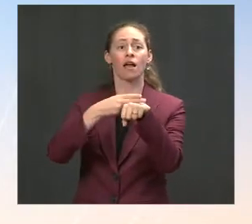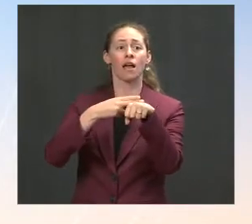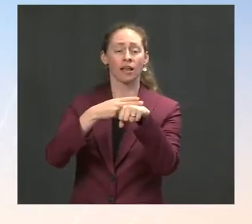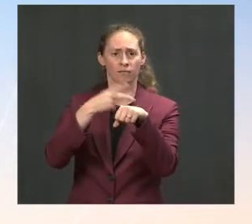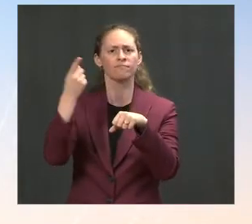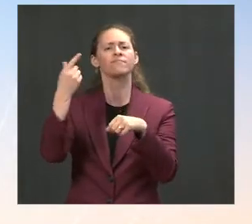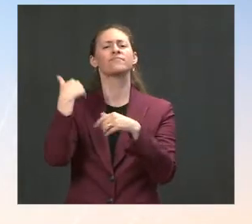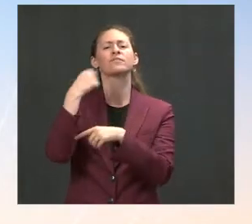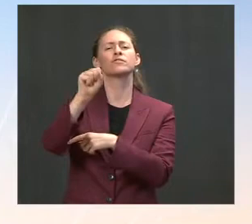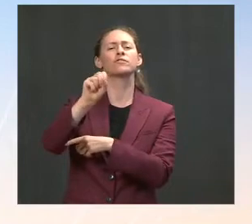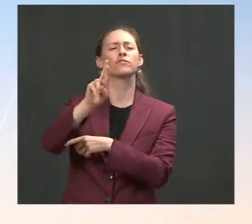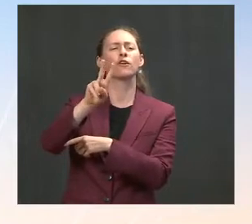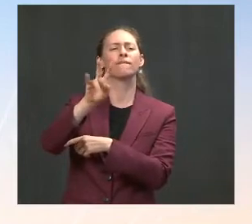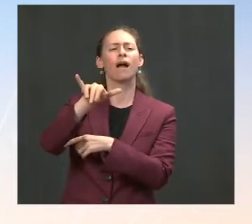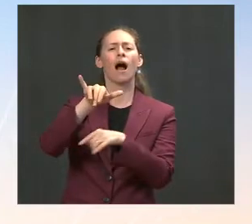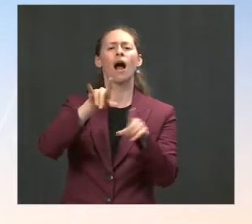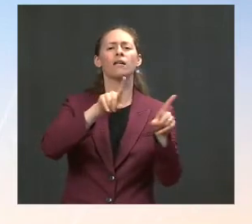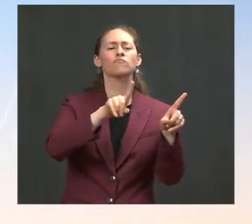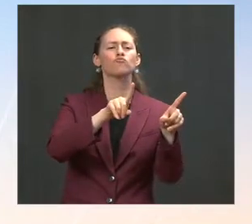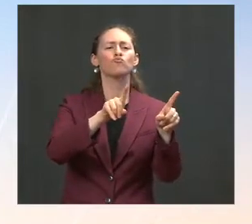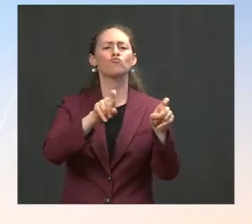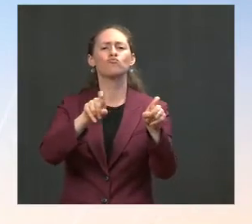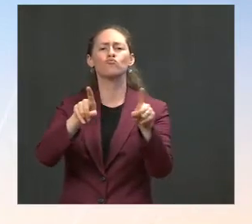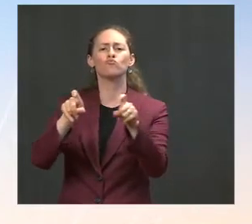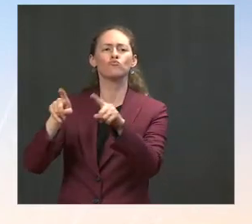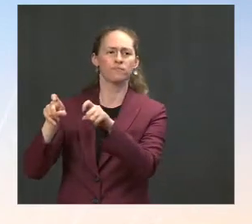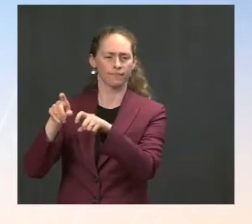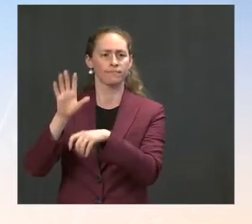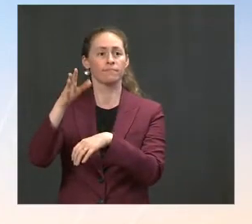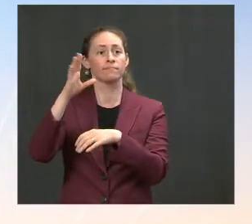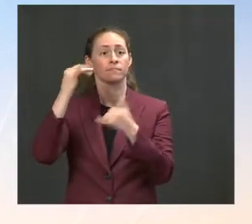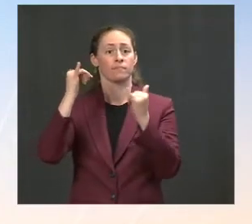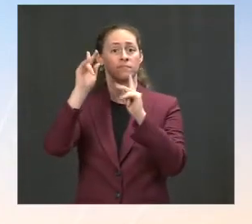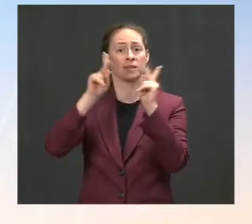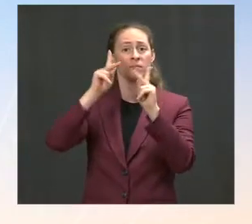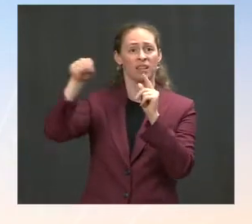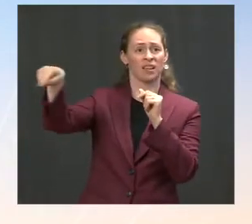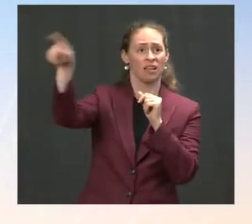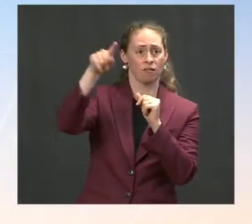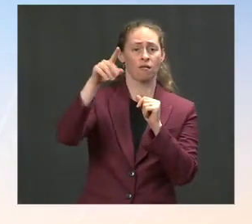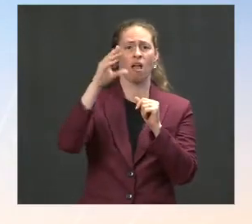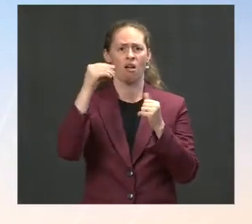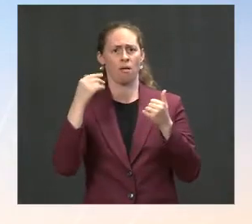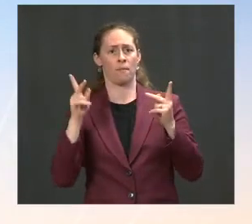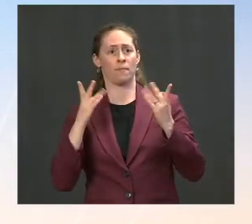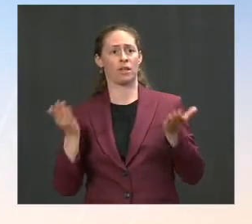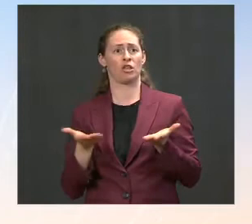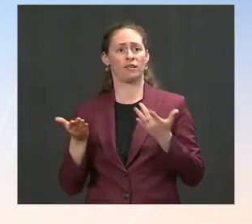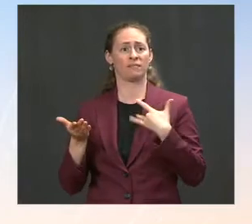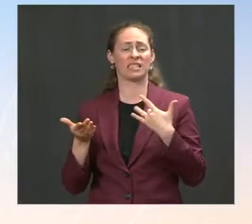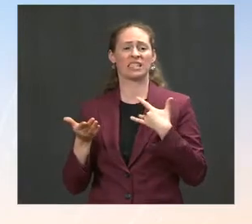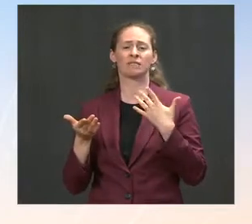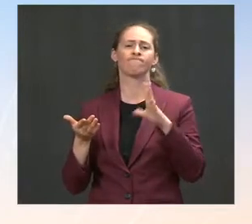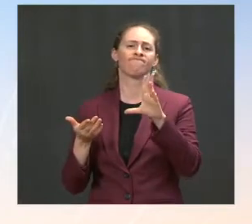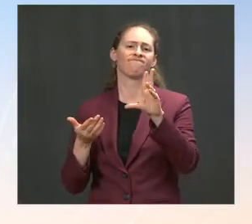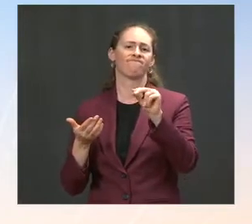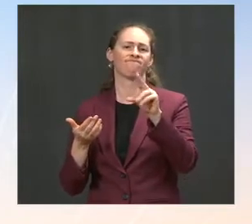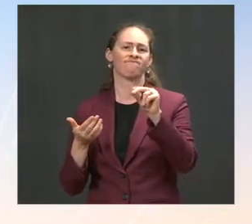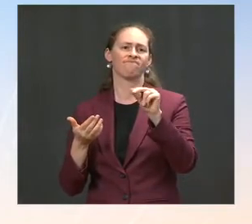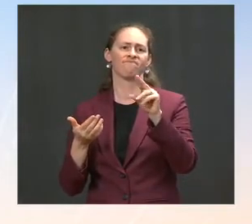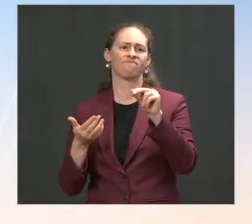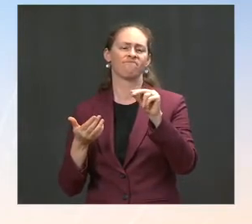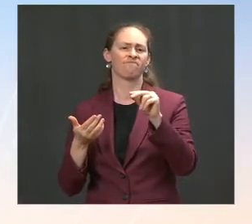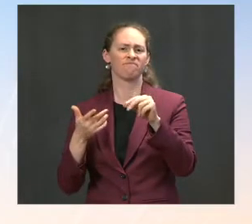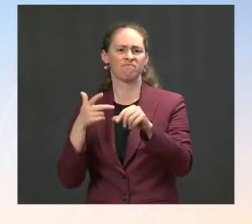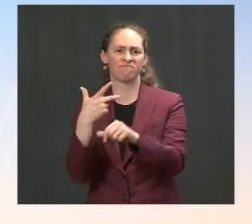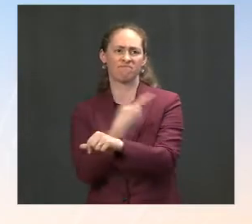definitely not get vaccinated. Another 35% say they probably won't get vaccinated. Why does this